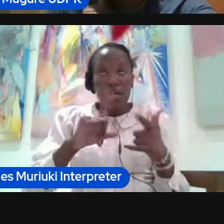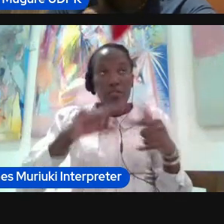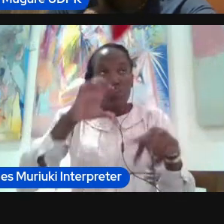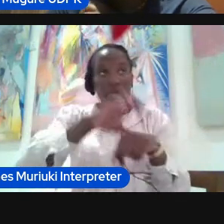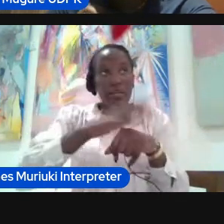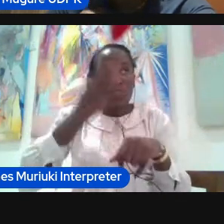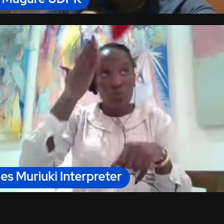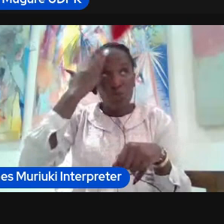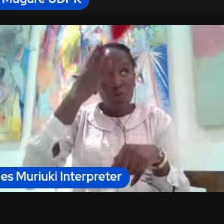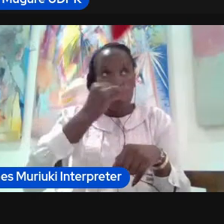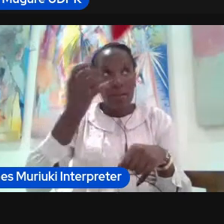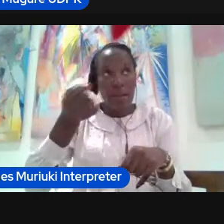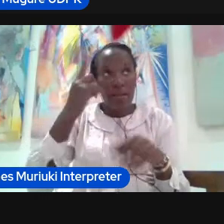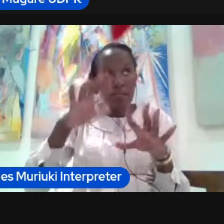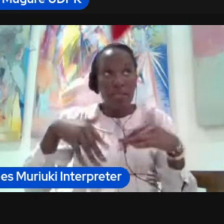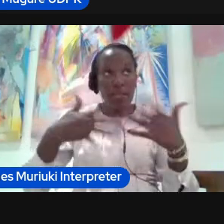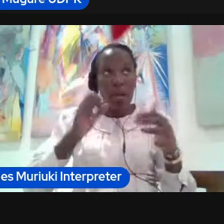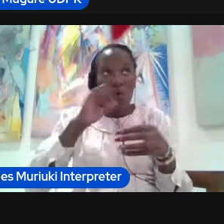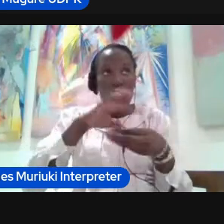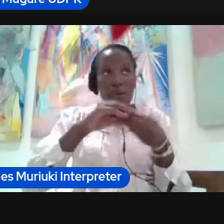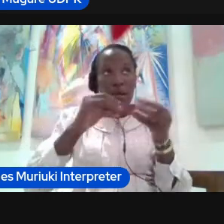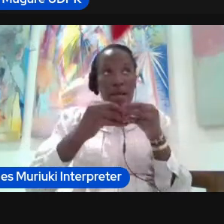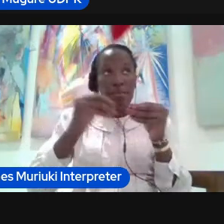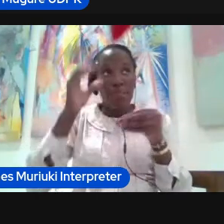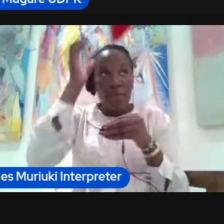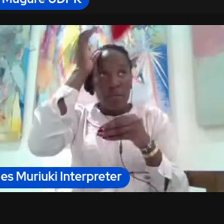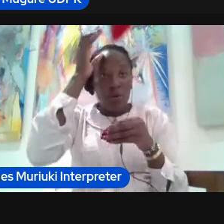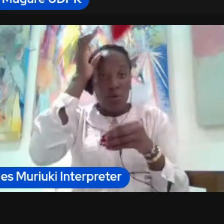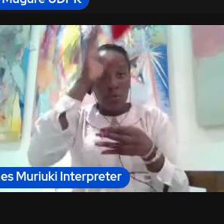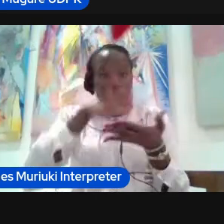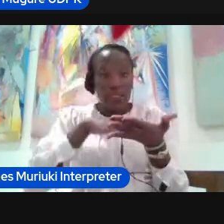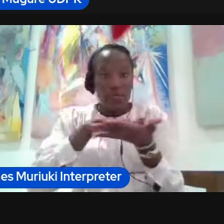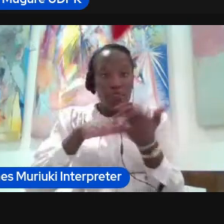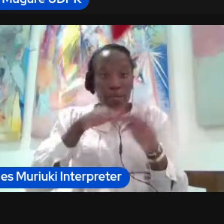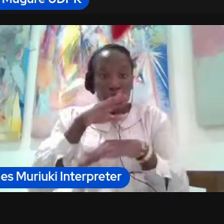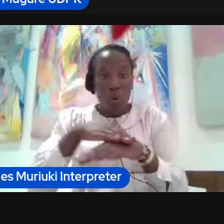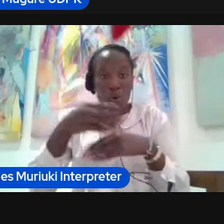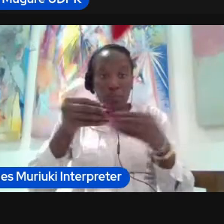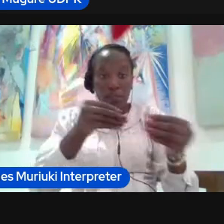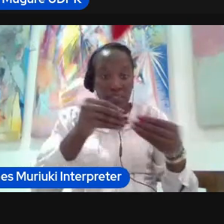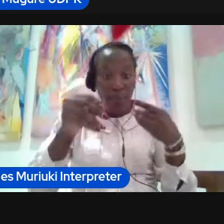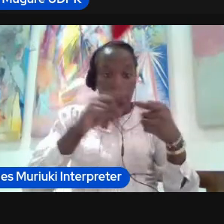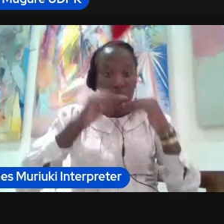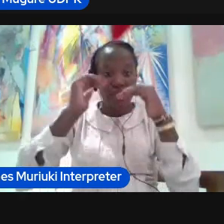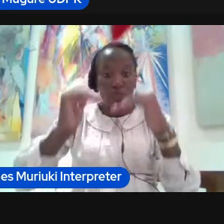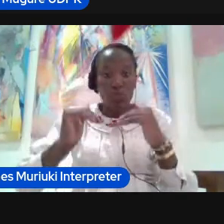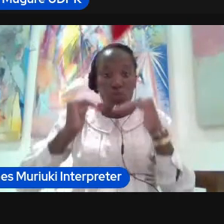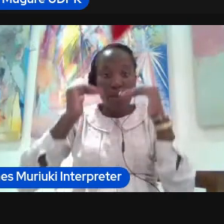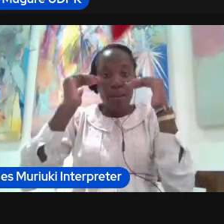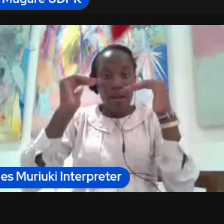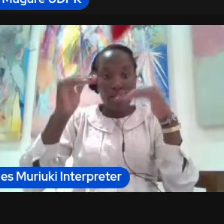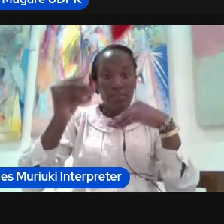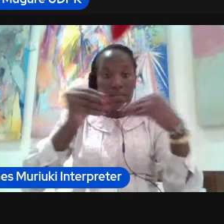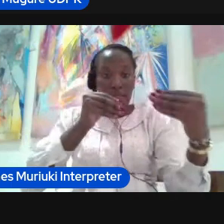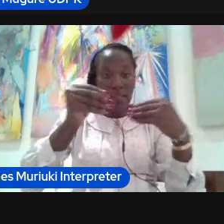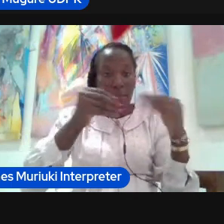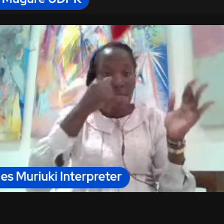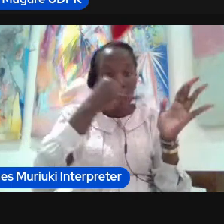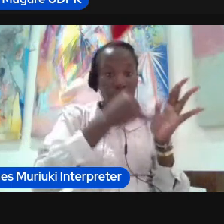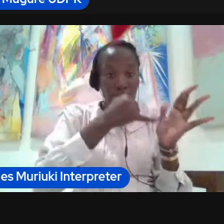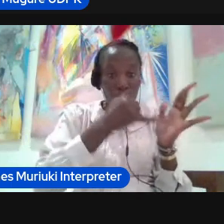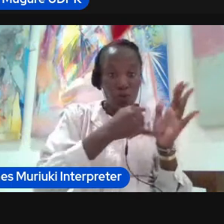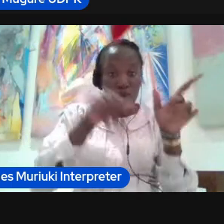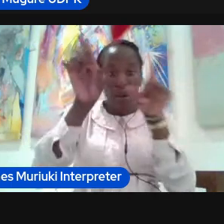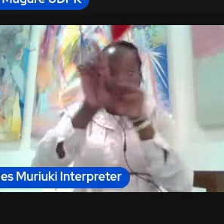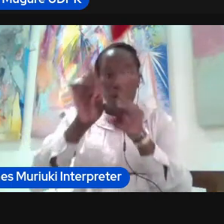create content basing on disability to enhance the disability inclusion, and also